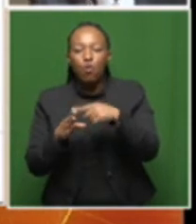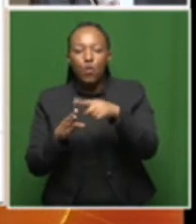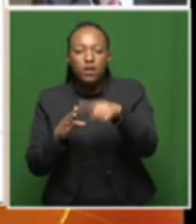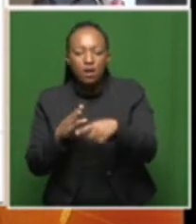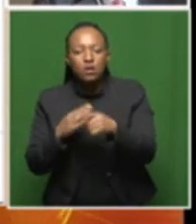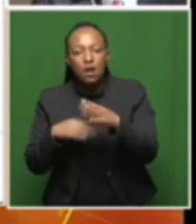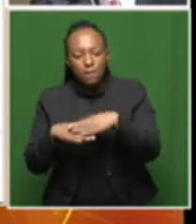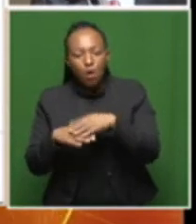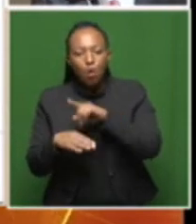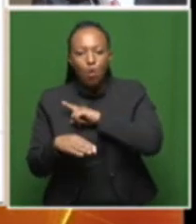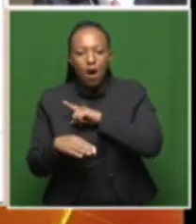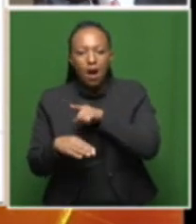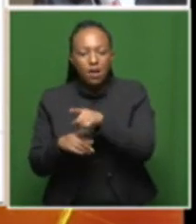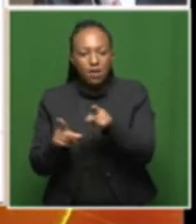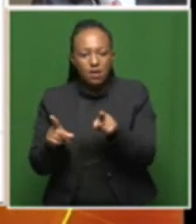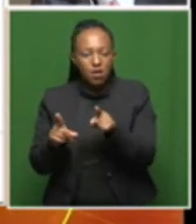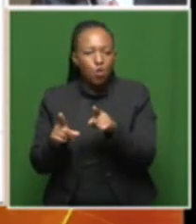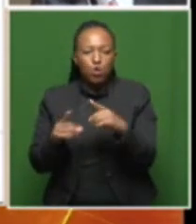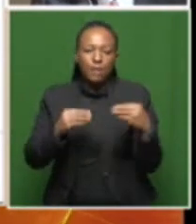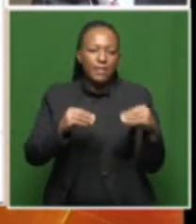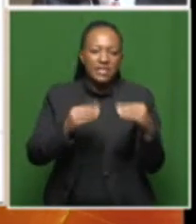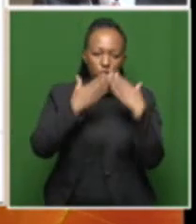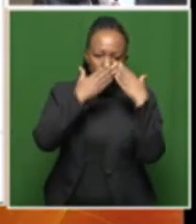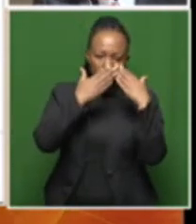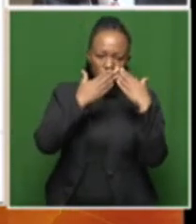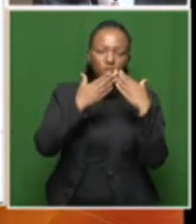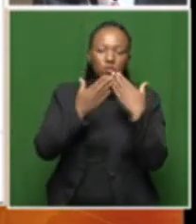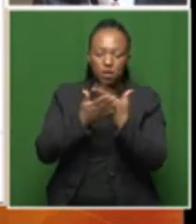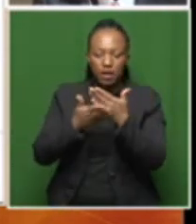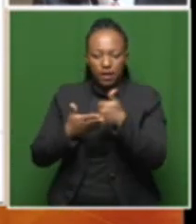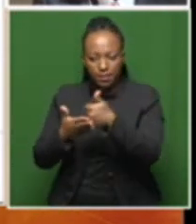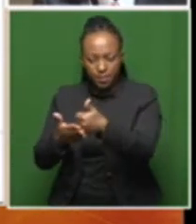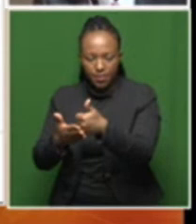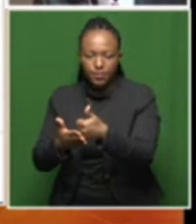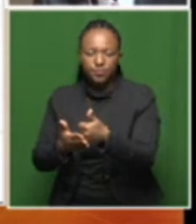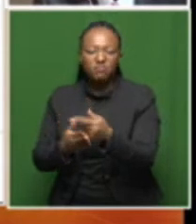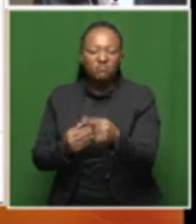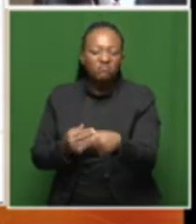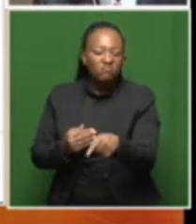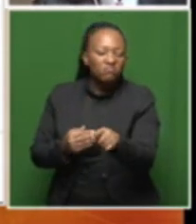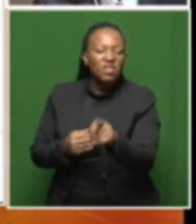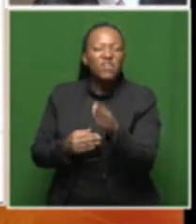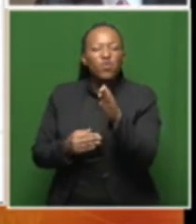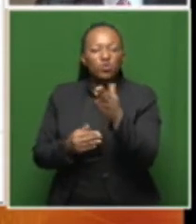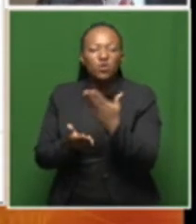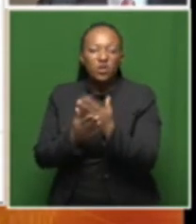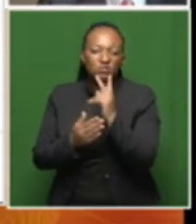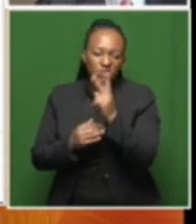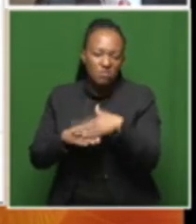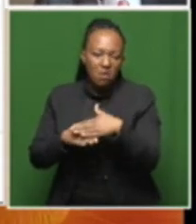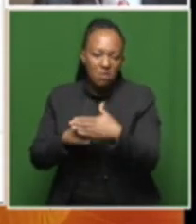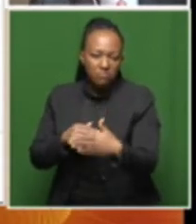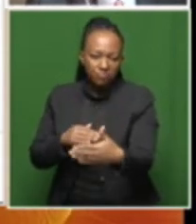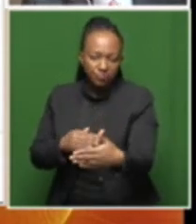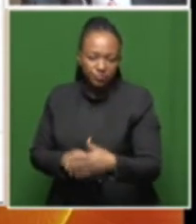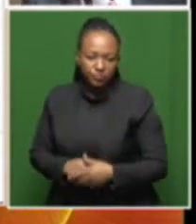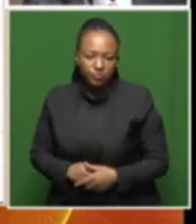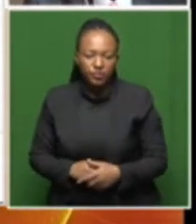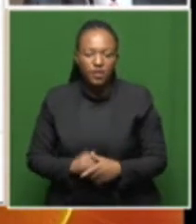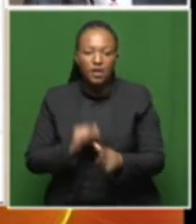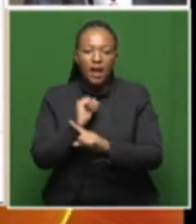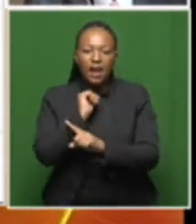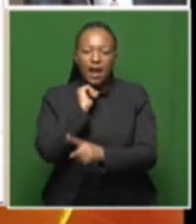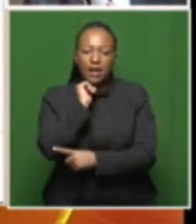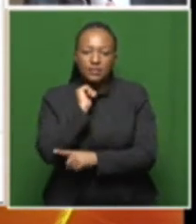not primarily engaged in their studies. So those we should see happening in the near future. Just one last comment from